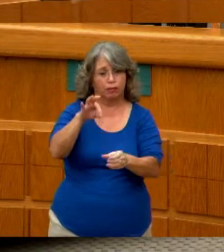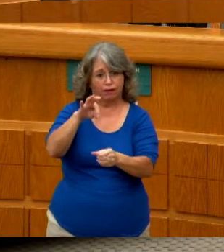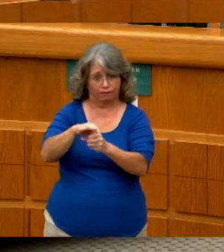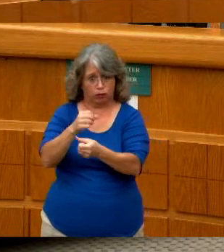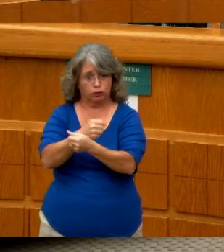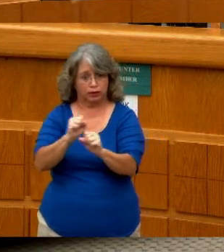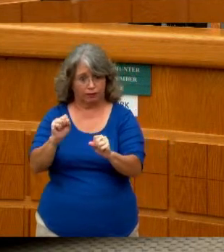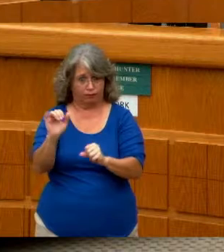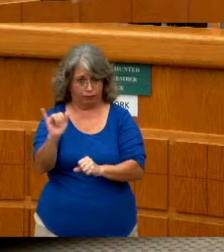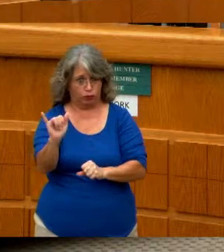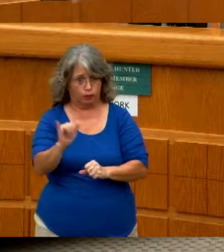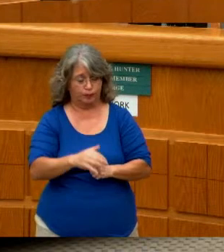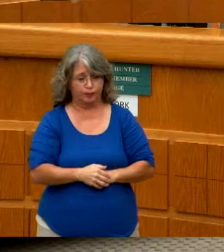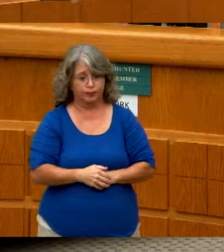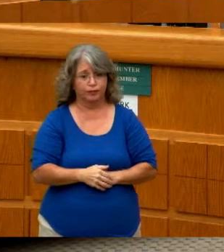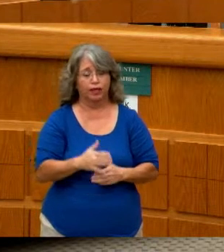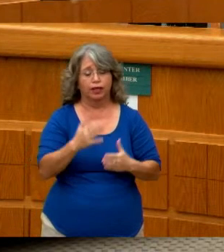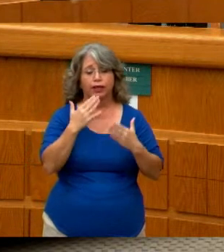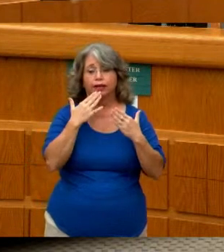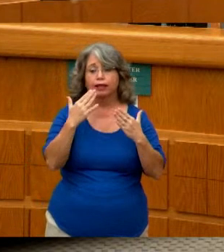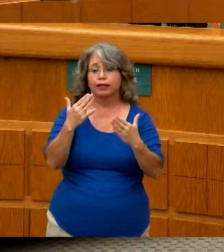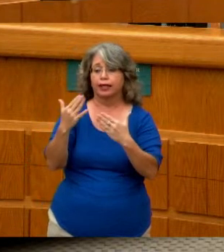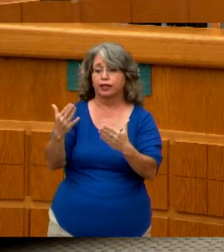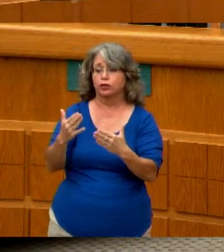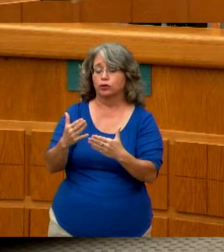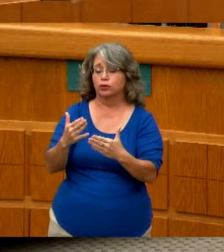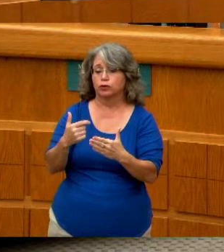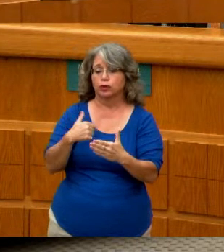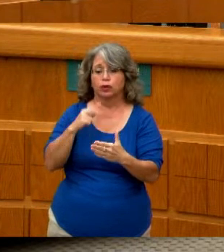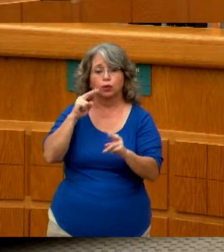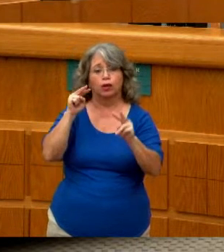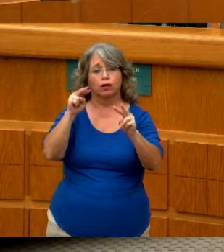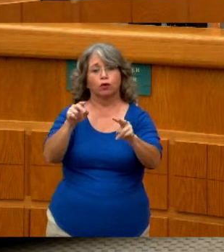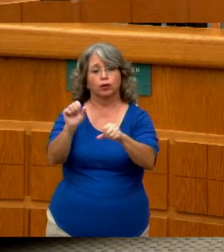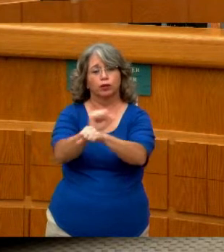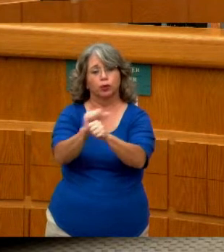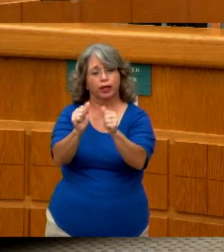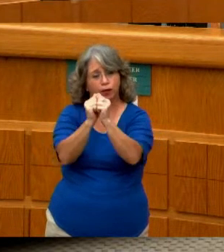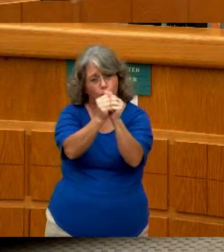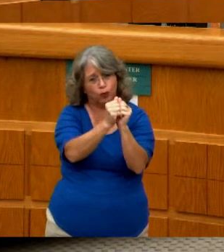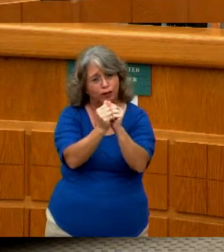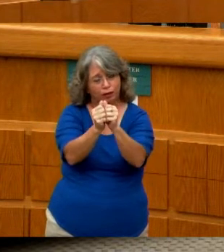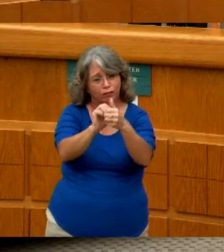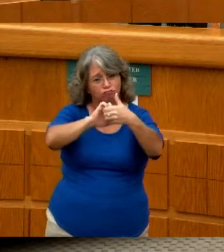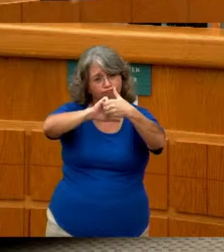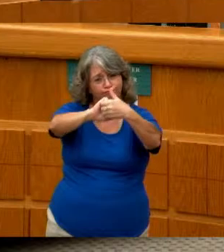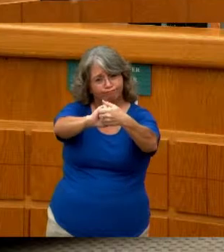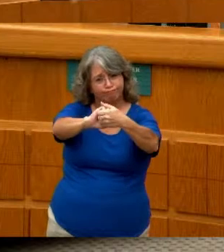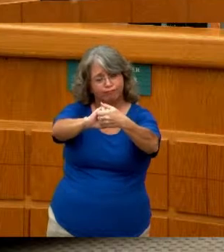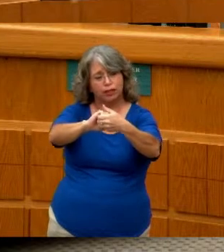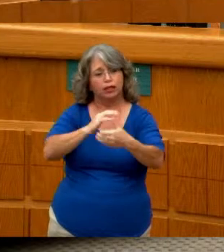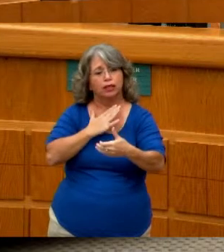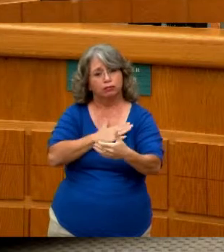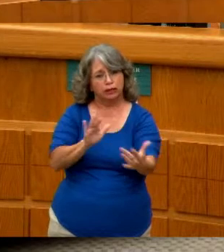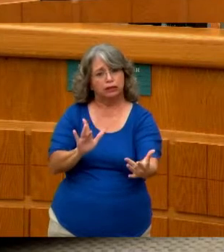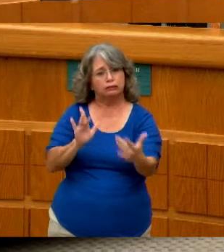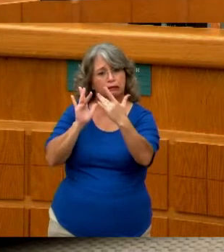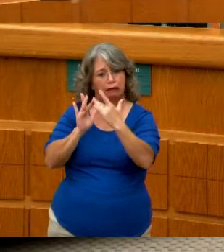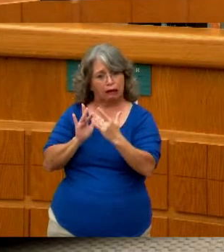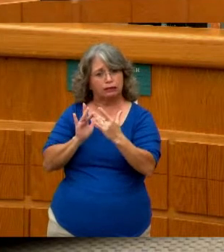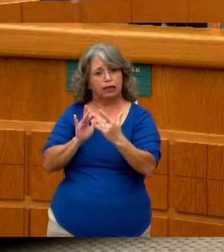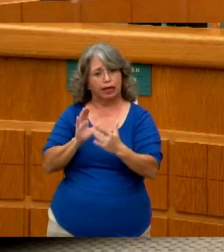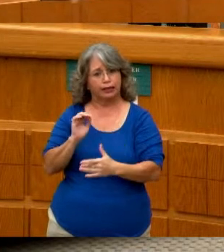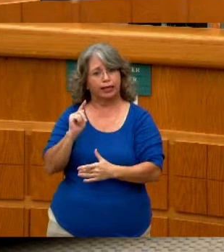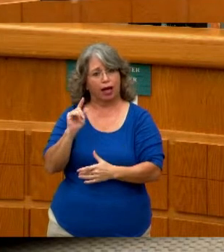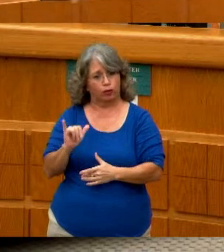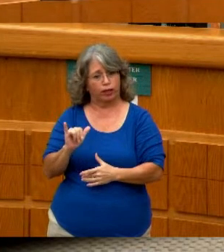only celebrating safely, but voting safely as well. Thank you, and we look forward to working with you. And again,